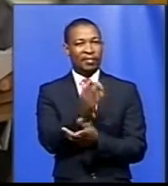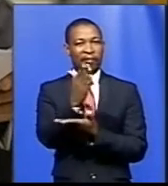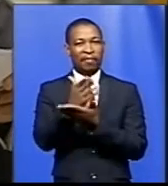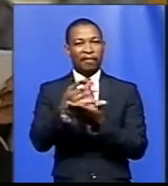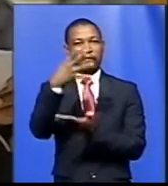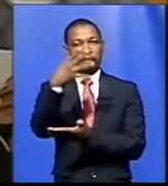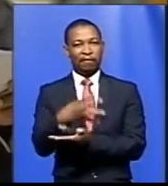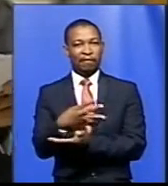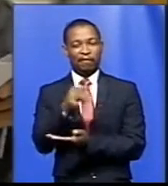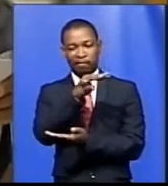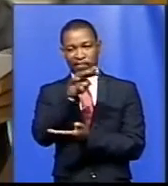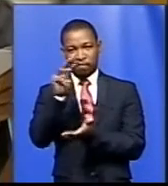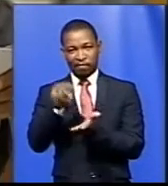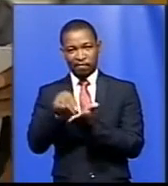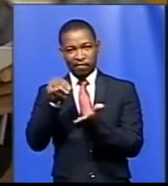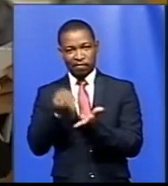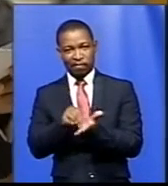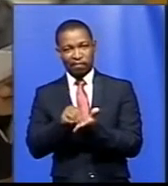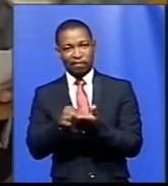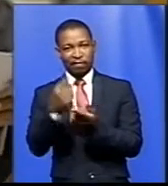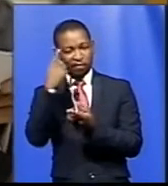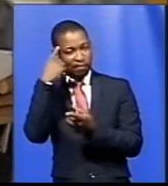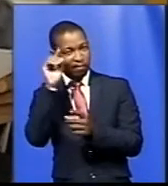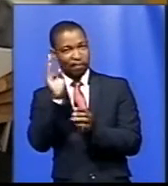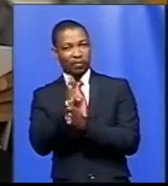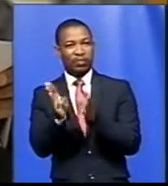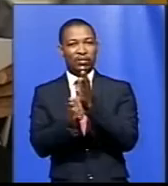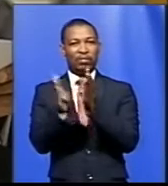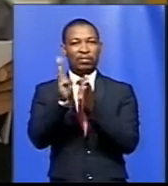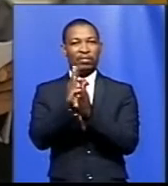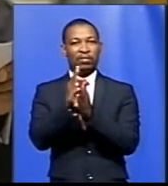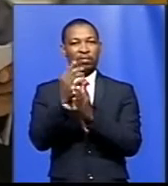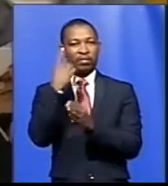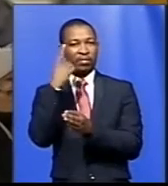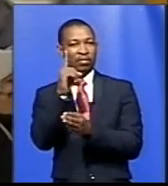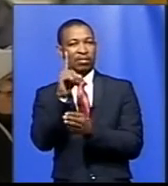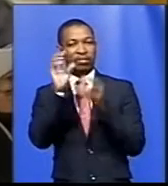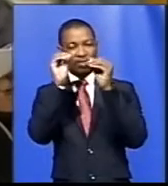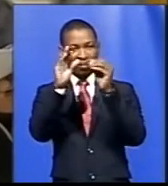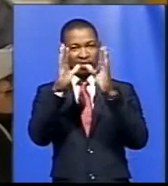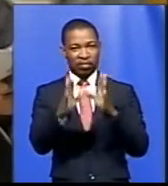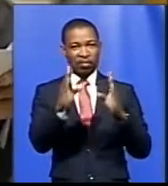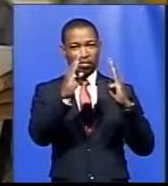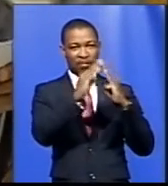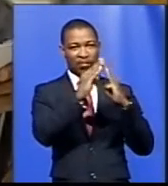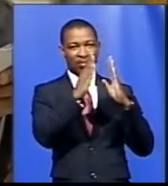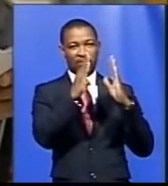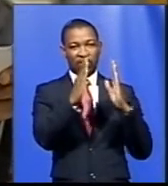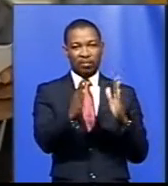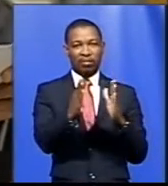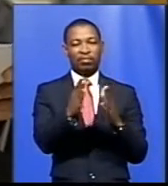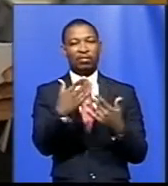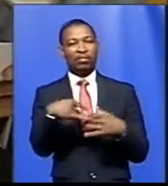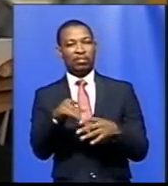440 million pula is for the construction of teachers' houses,